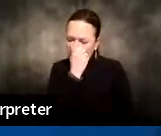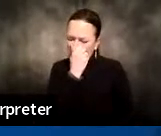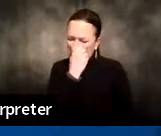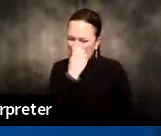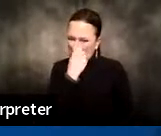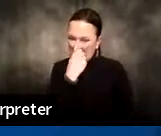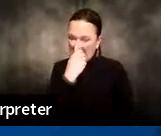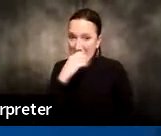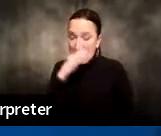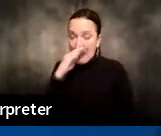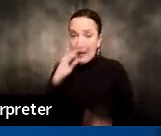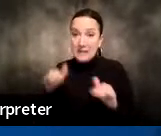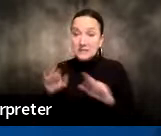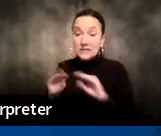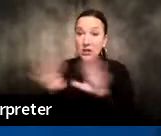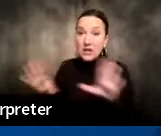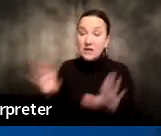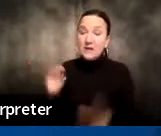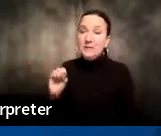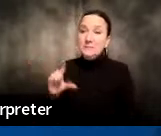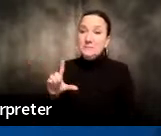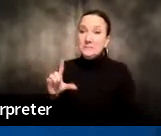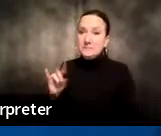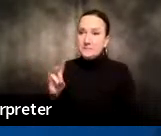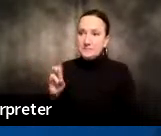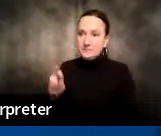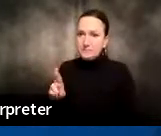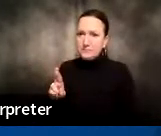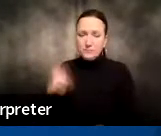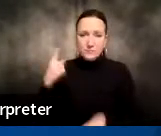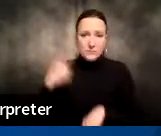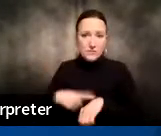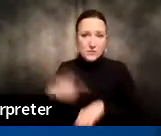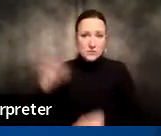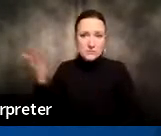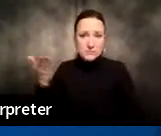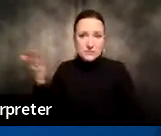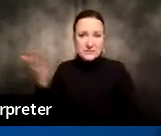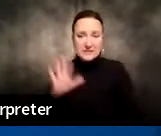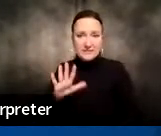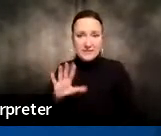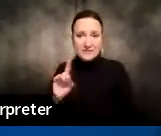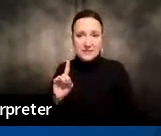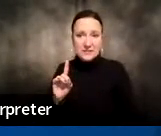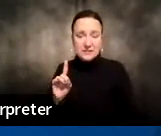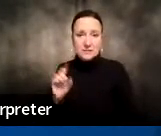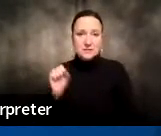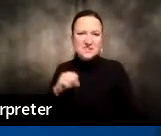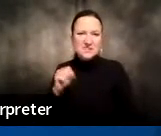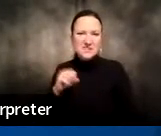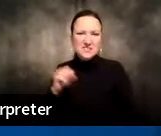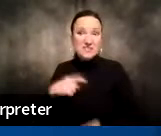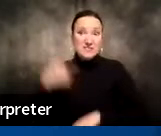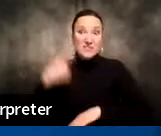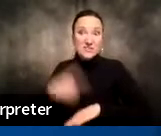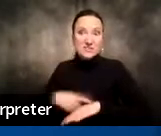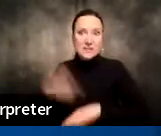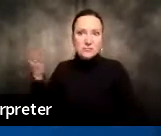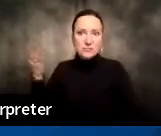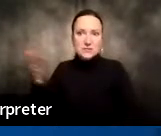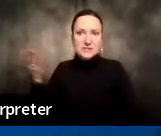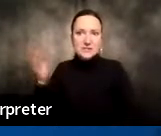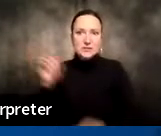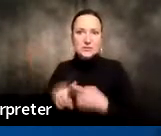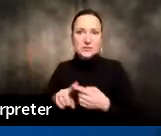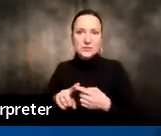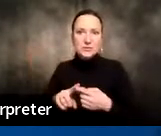Just to clarify, Mr. Oliver, is this the first time you're presenting to 5D? Yes, this is the first time giving a presentation